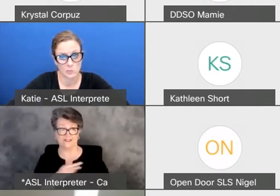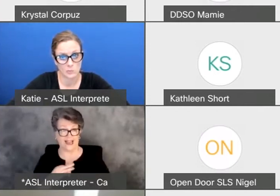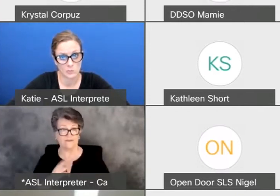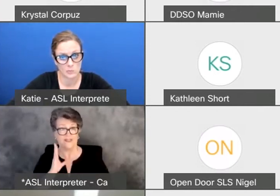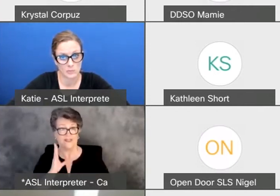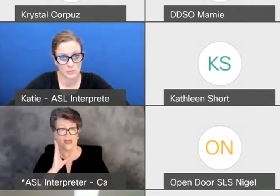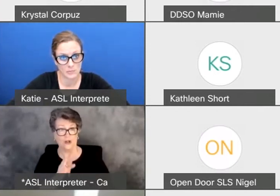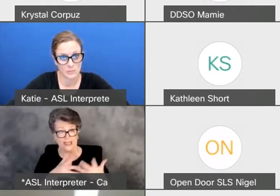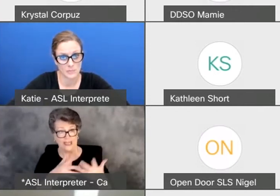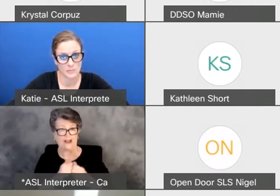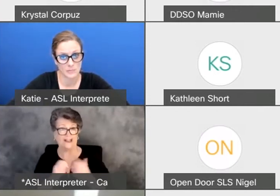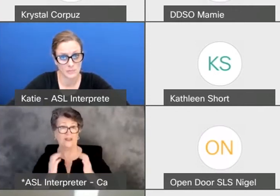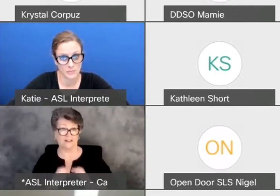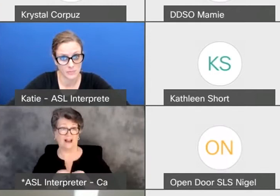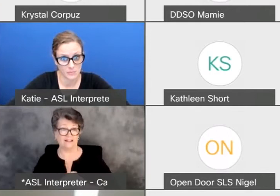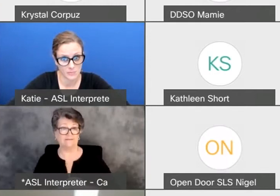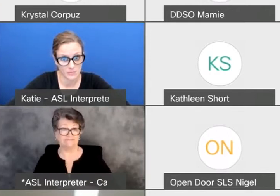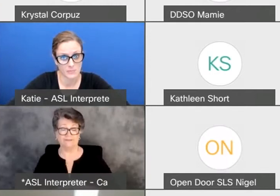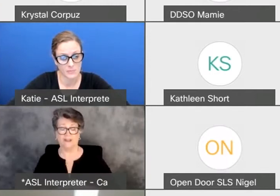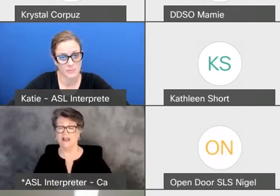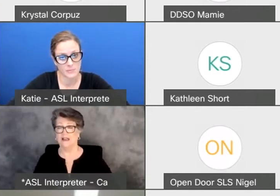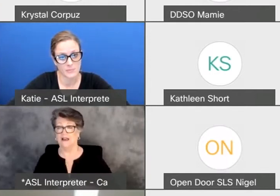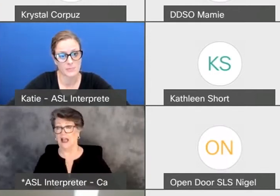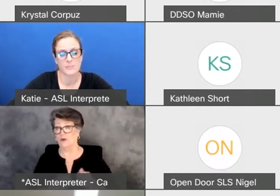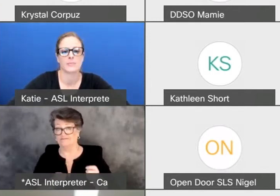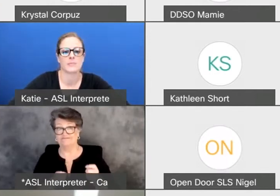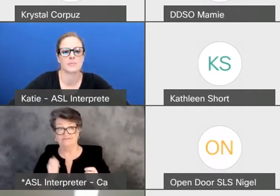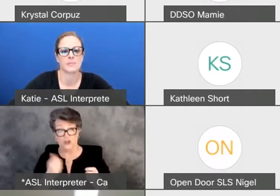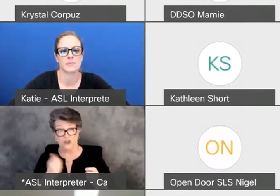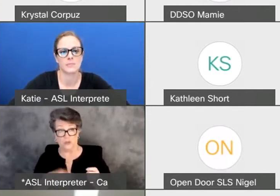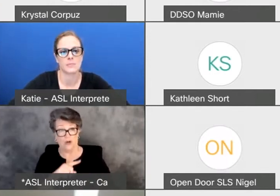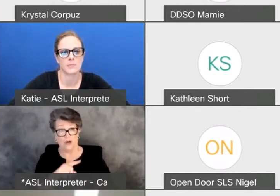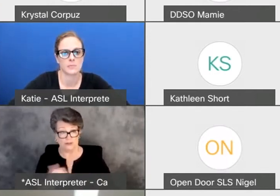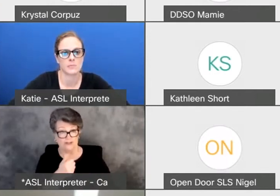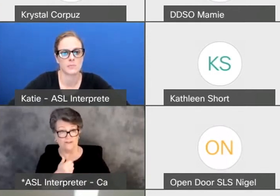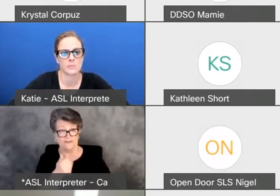to be interacting with clients. I would encourage you all yourselves. We haven't